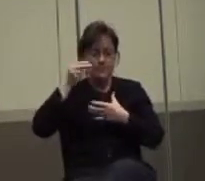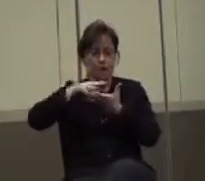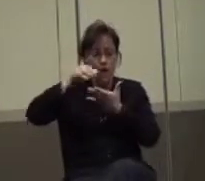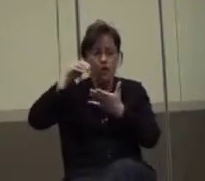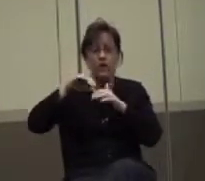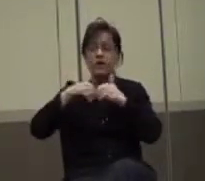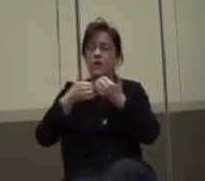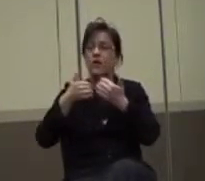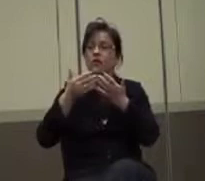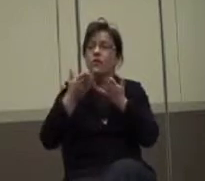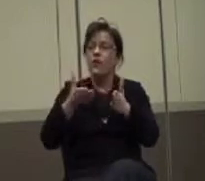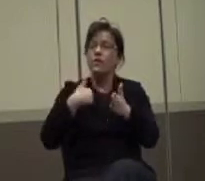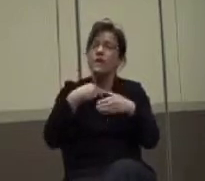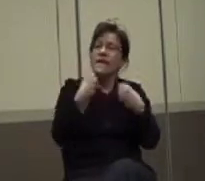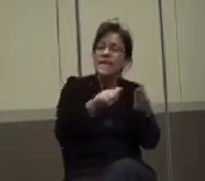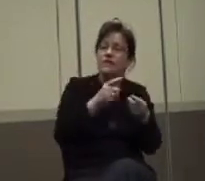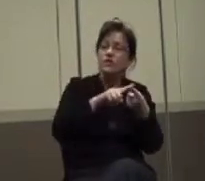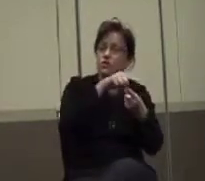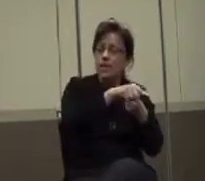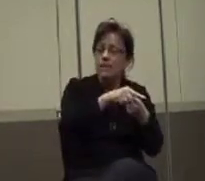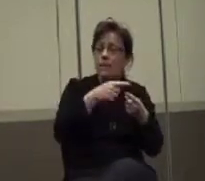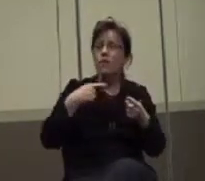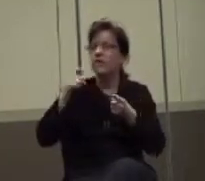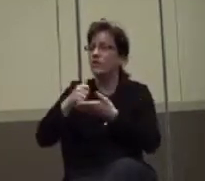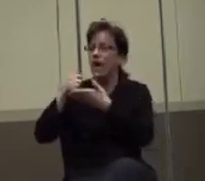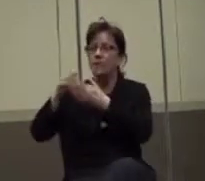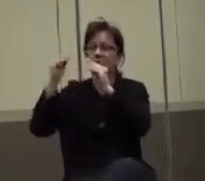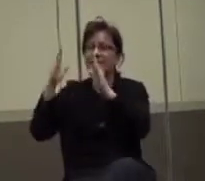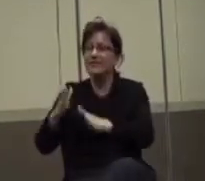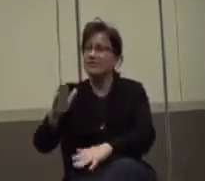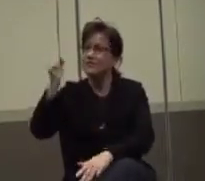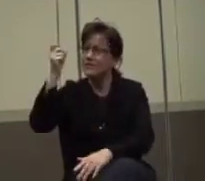that, and that's a big part, especially if you're seeing kids who are